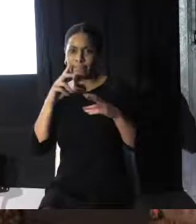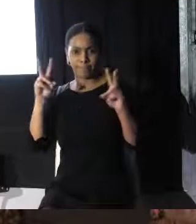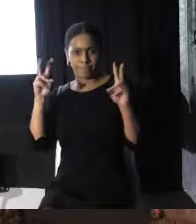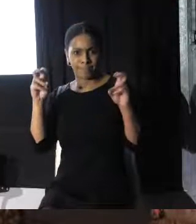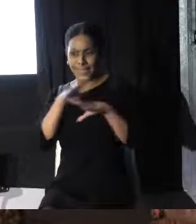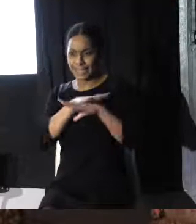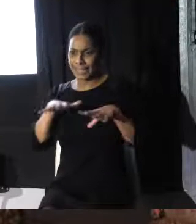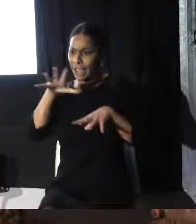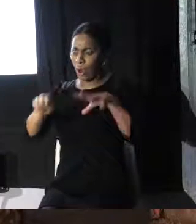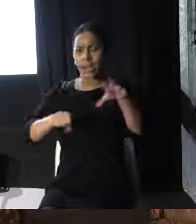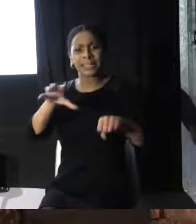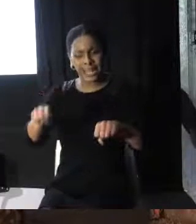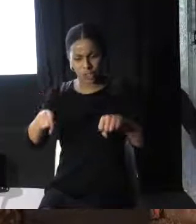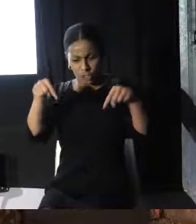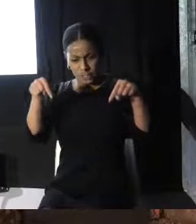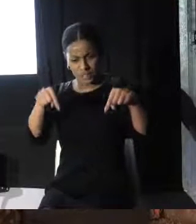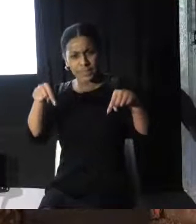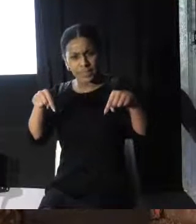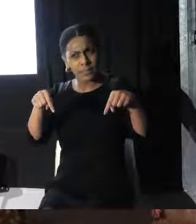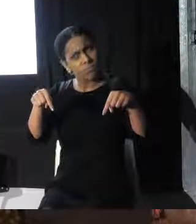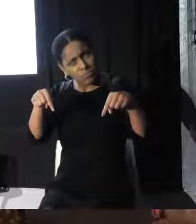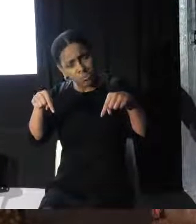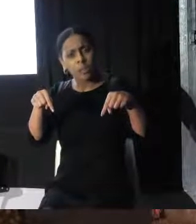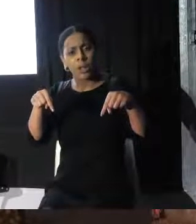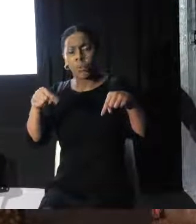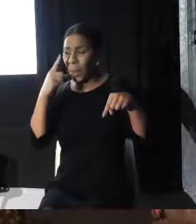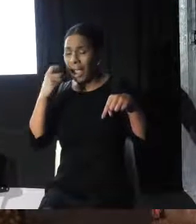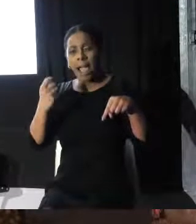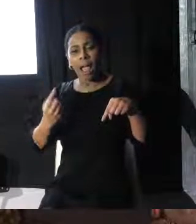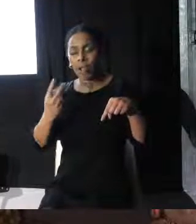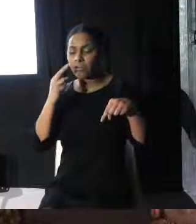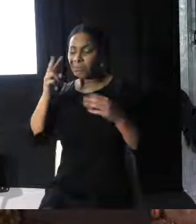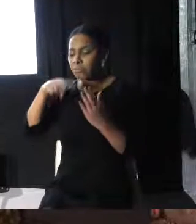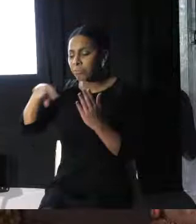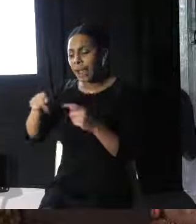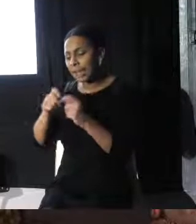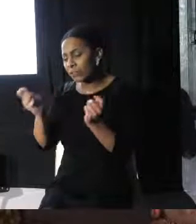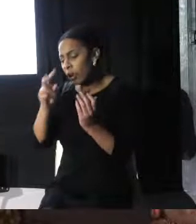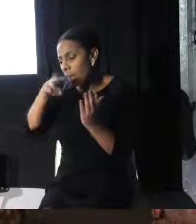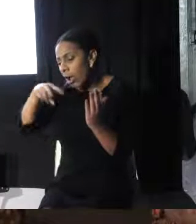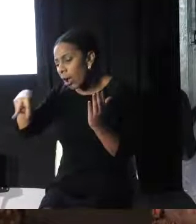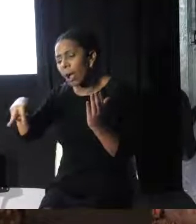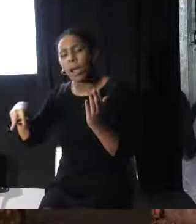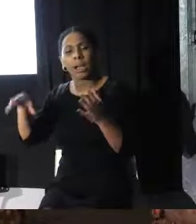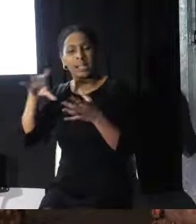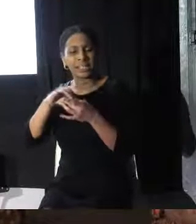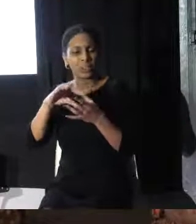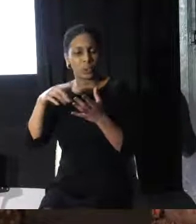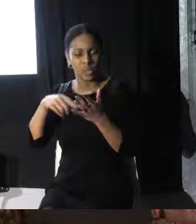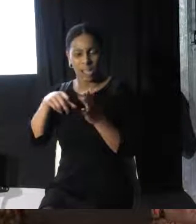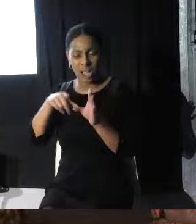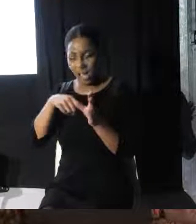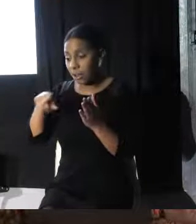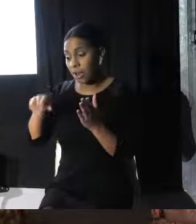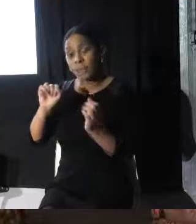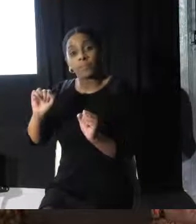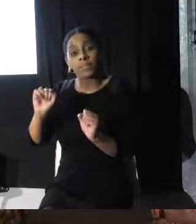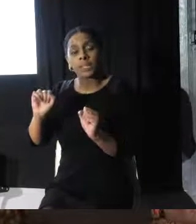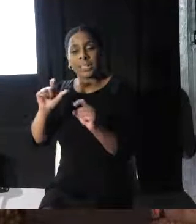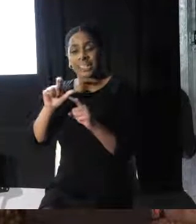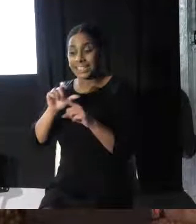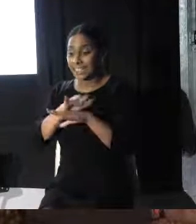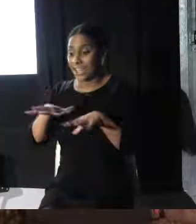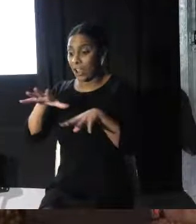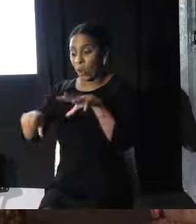that notion. And we can reach back in the literature to, if you like, the Tuck and Yang observation that decolonization is